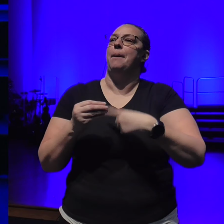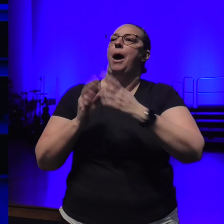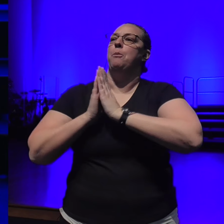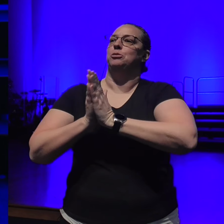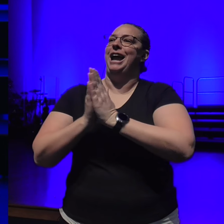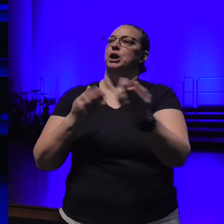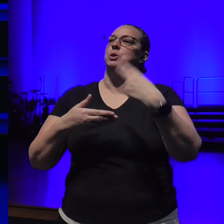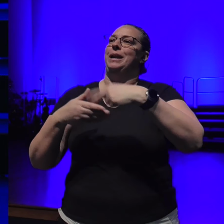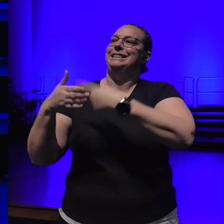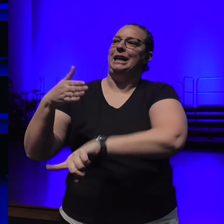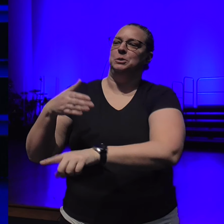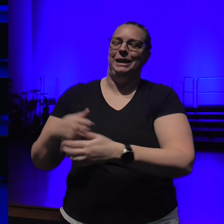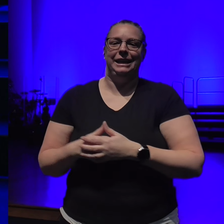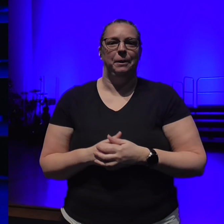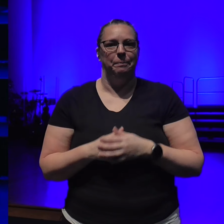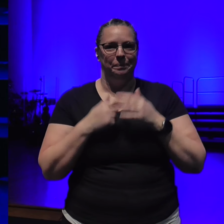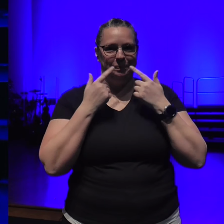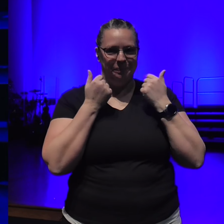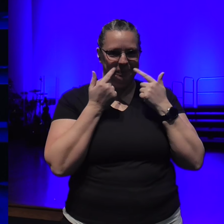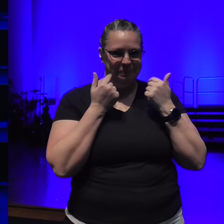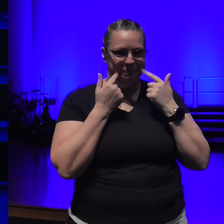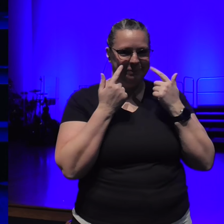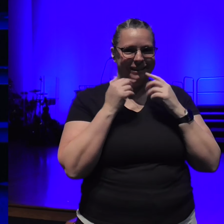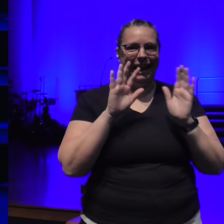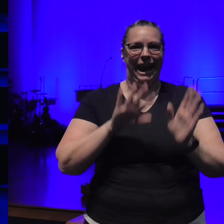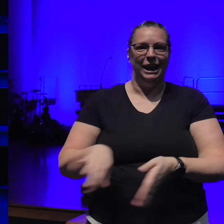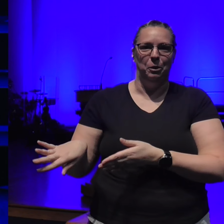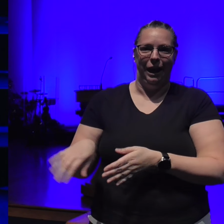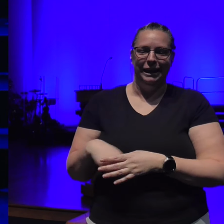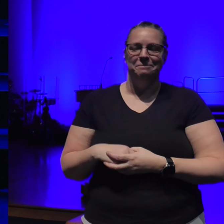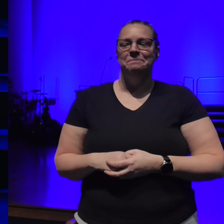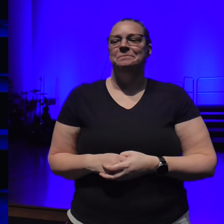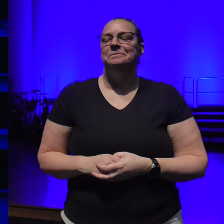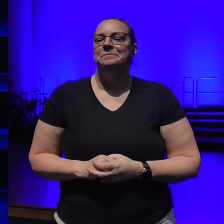have that.